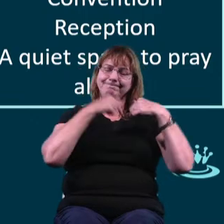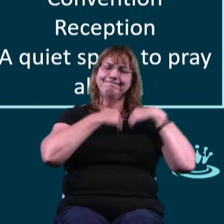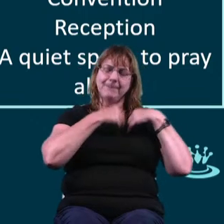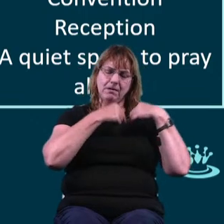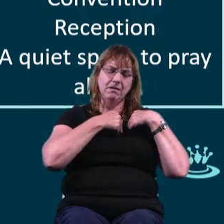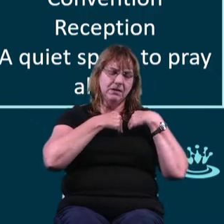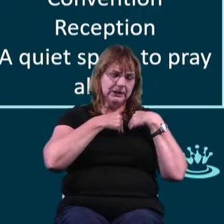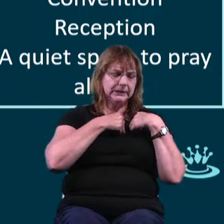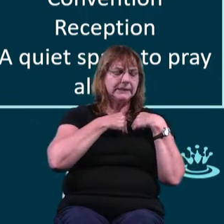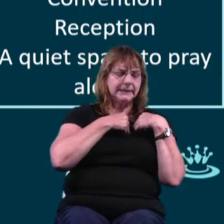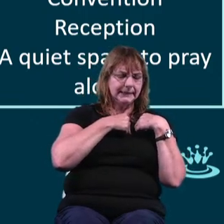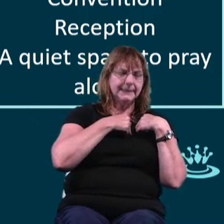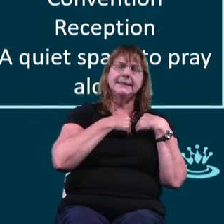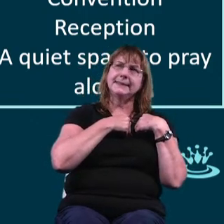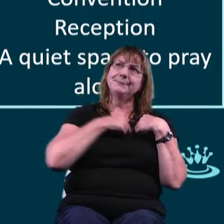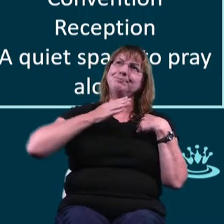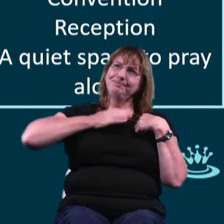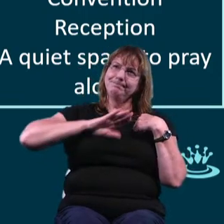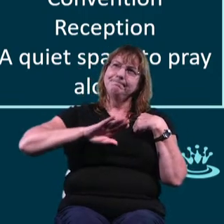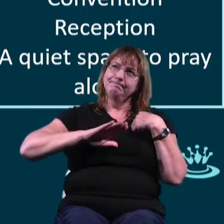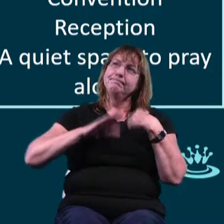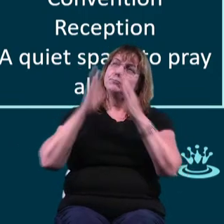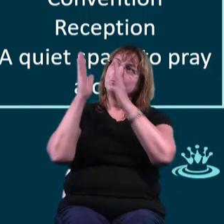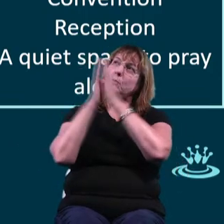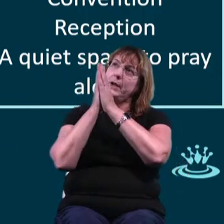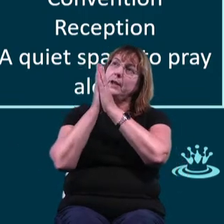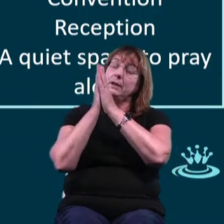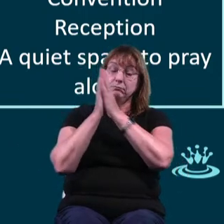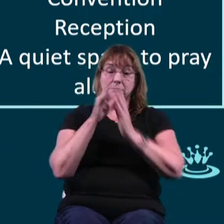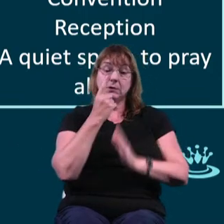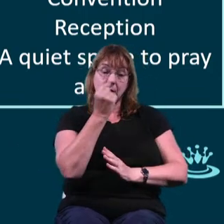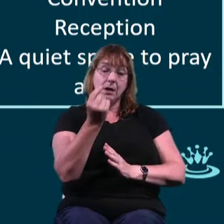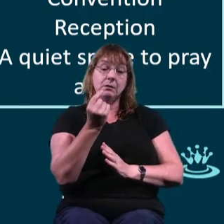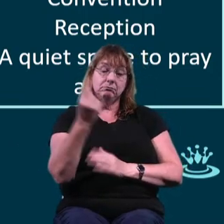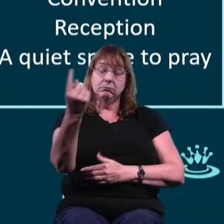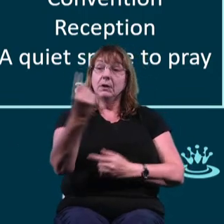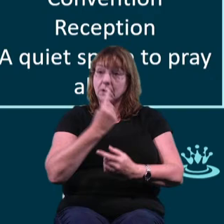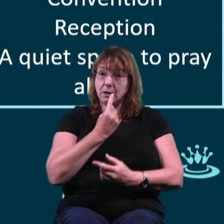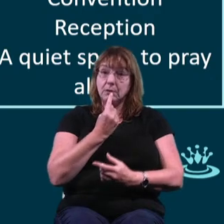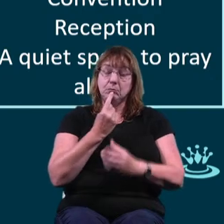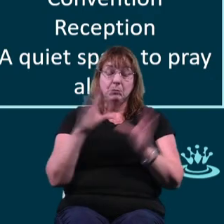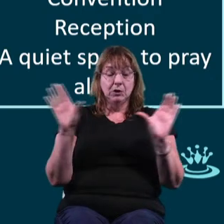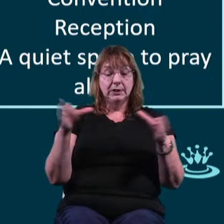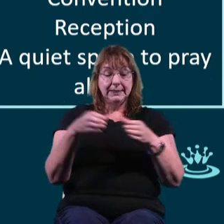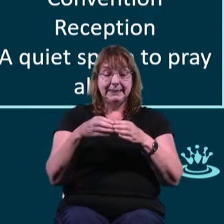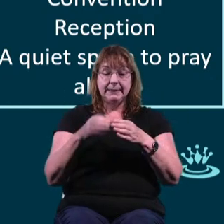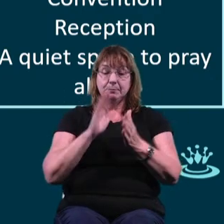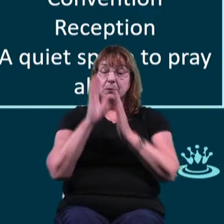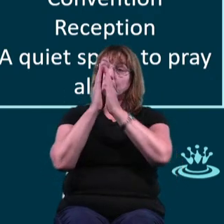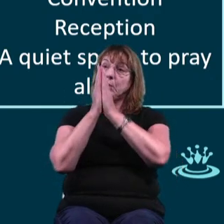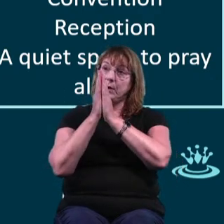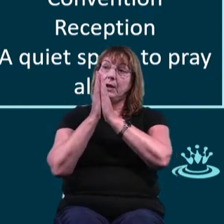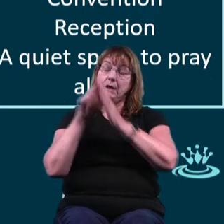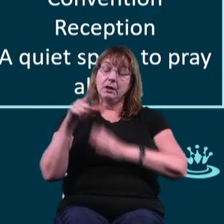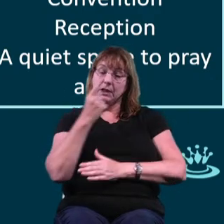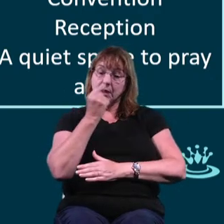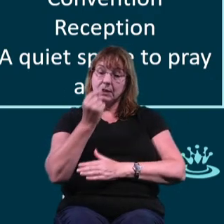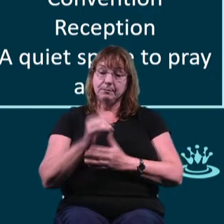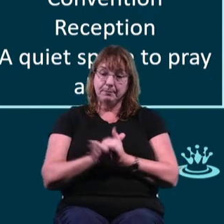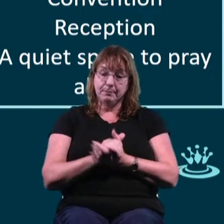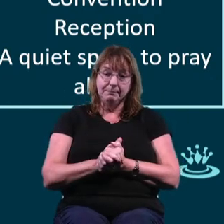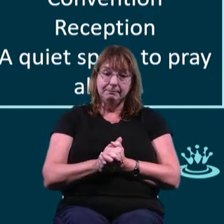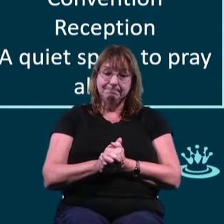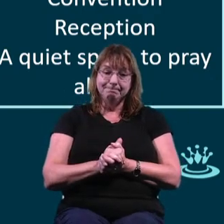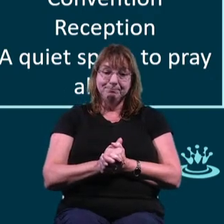and by committing it to the Lord in prayer, we'd love to pray with you as a prayer team. And you can see there's a prayer area after the main